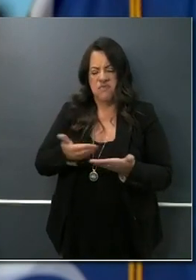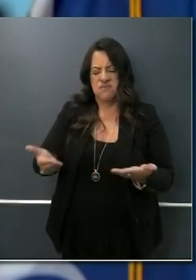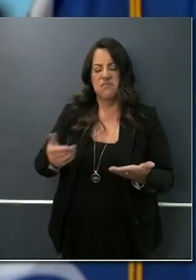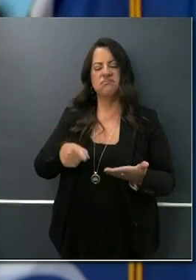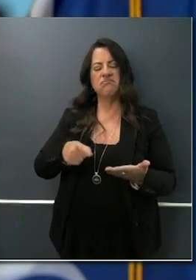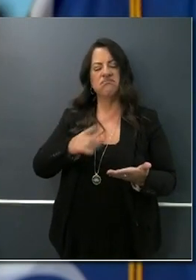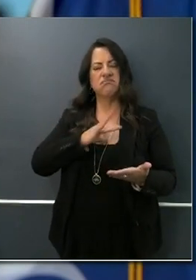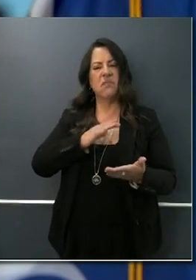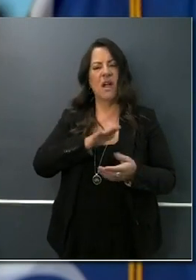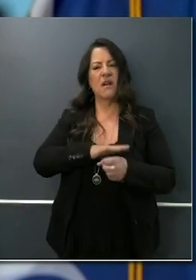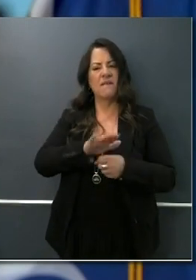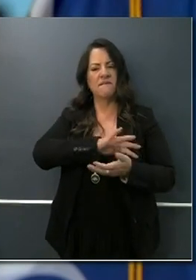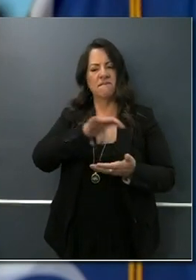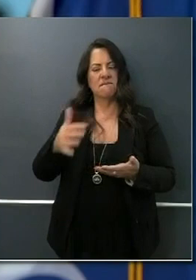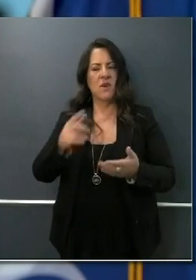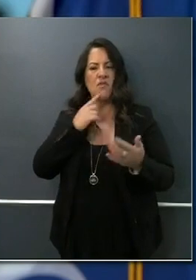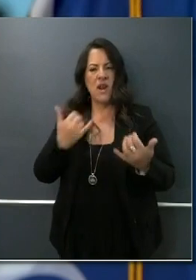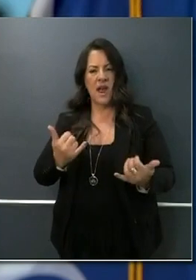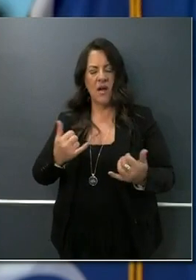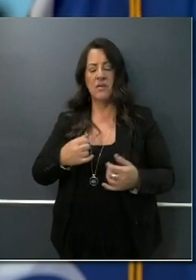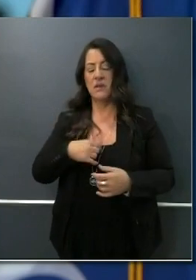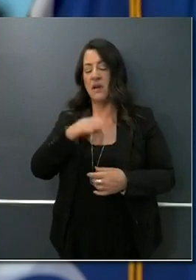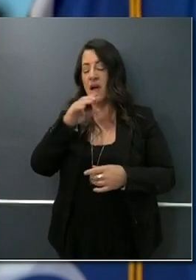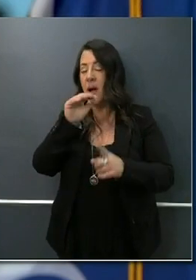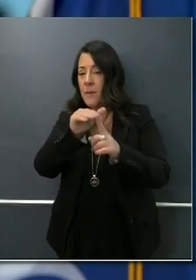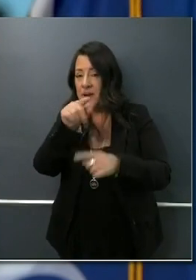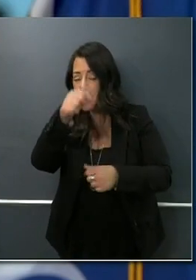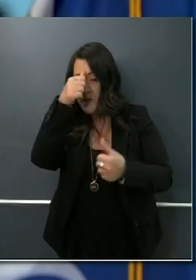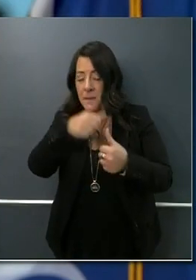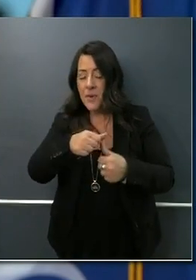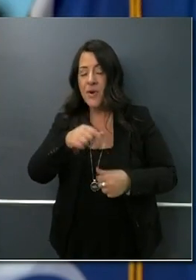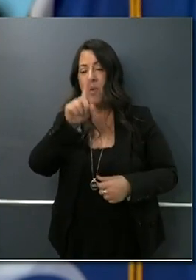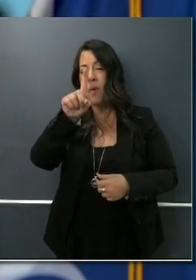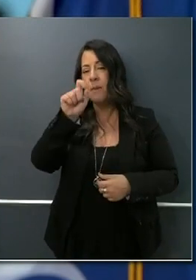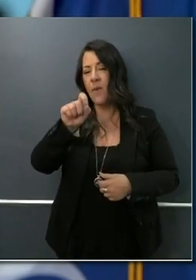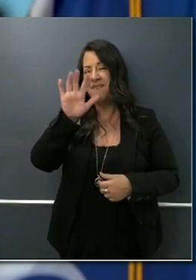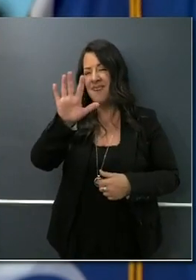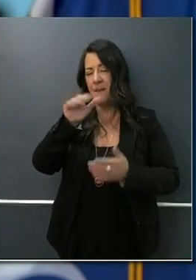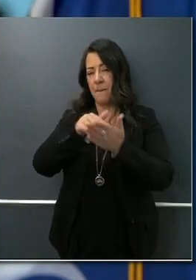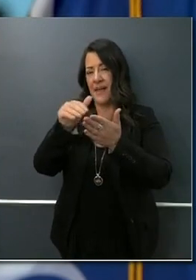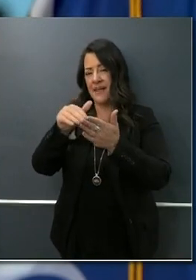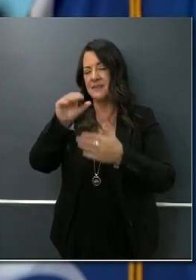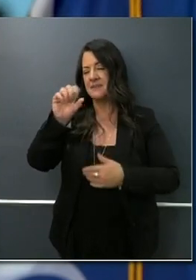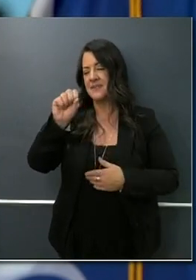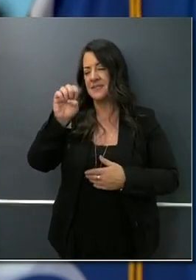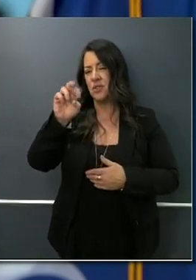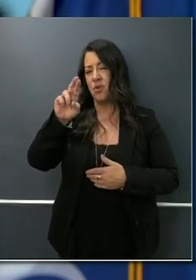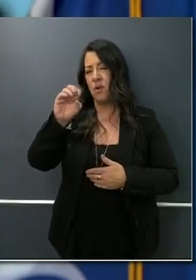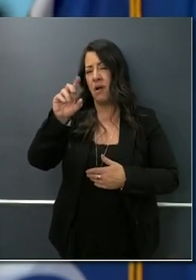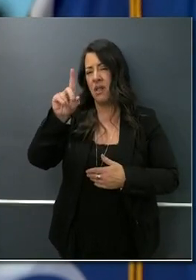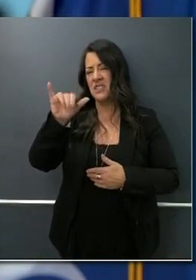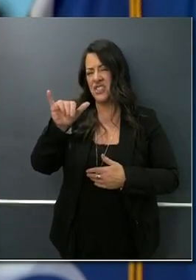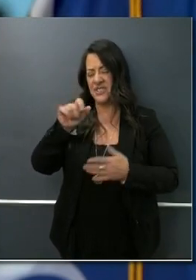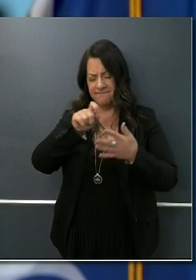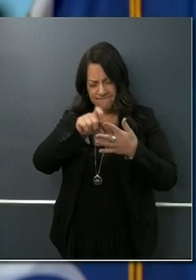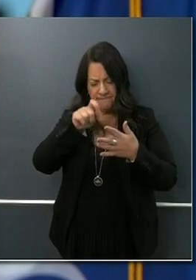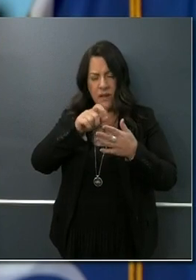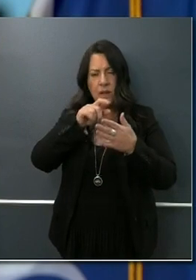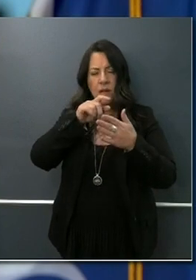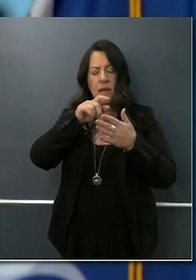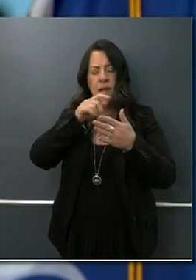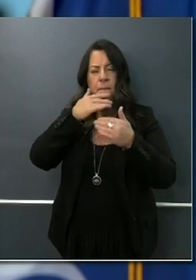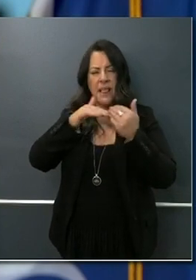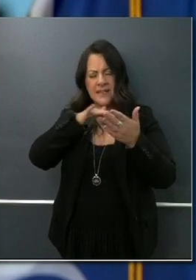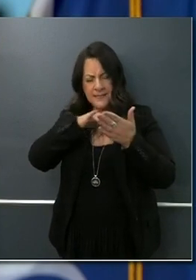ample. And I'll remind you the 1.5 million serology tests that Abbott